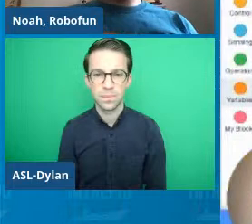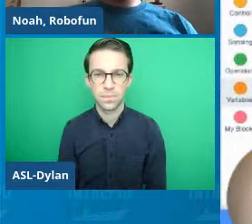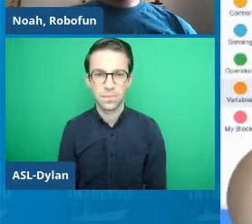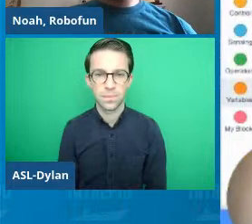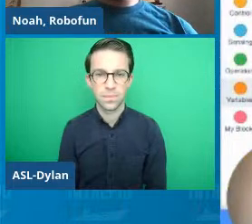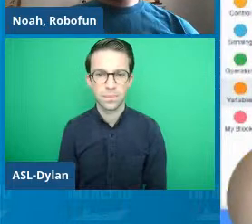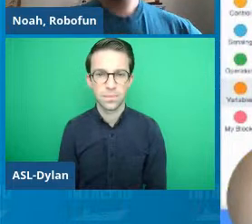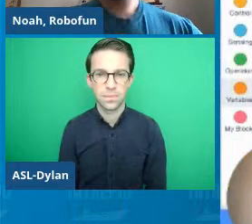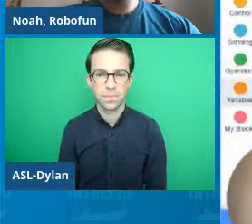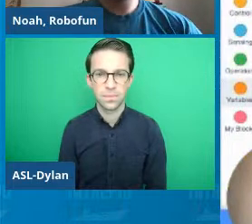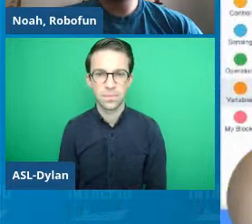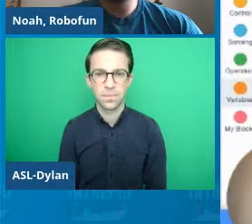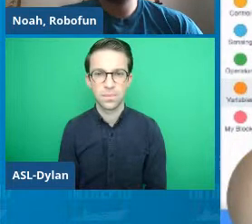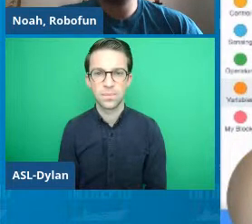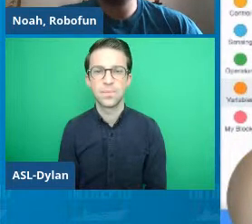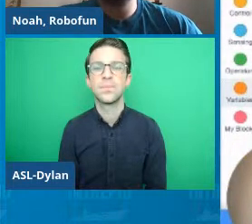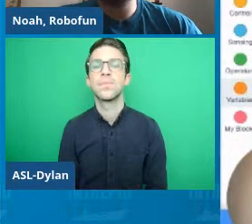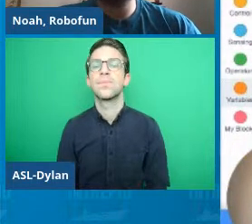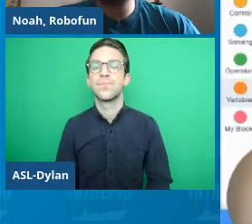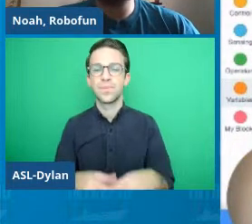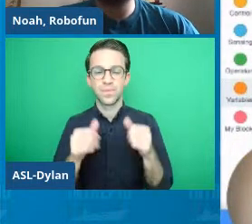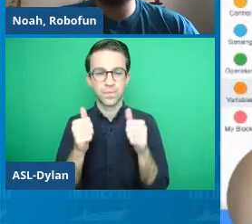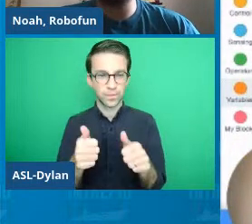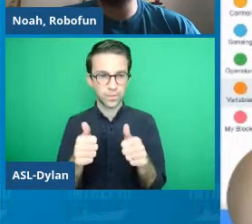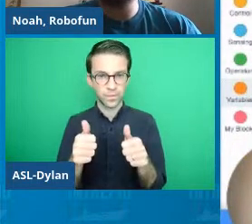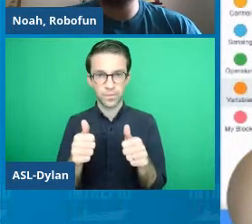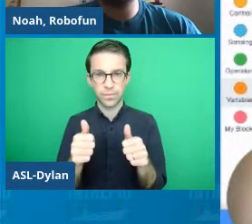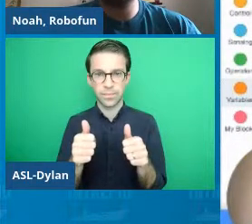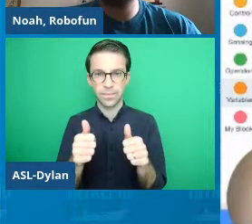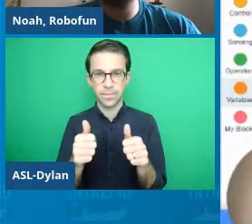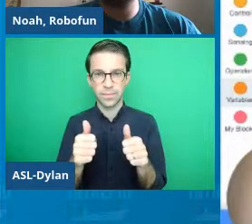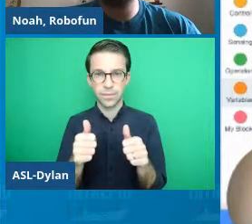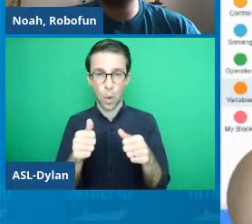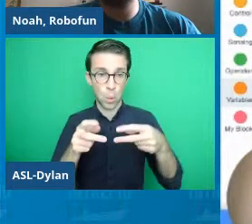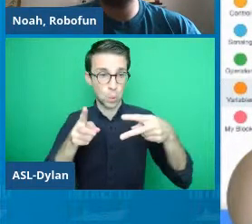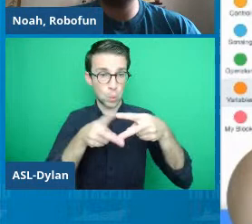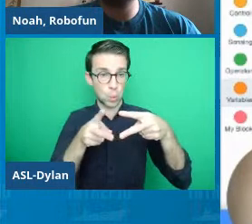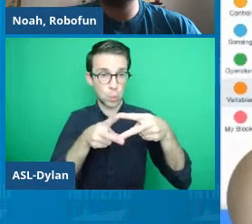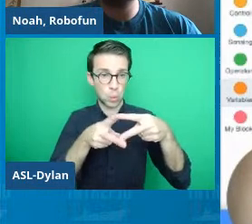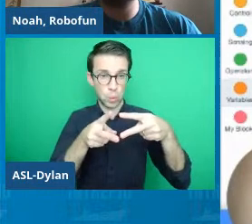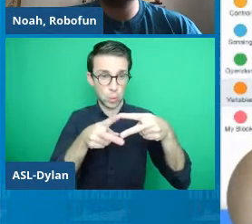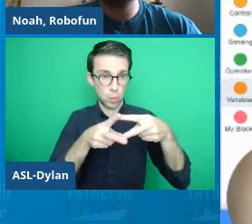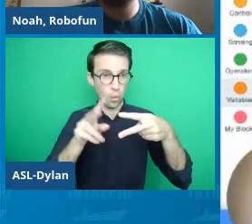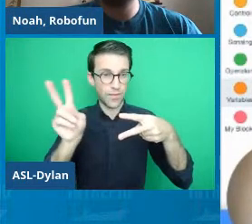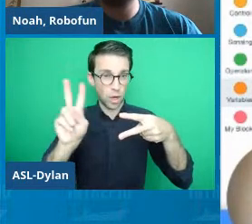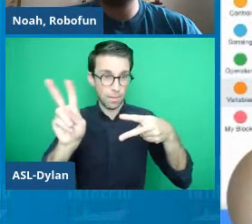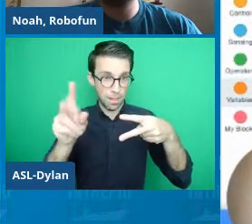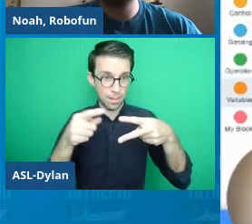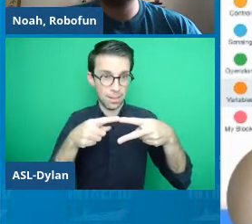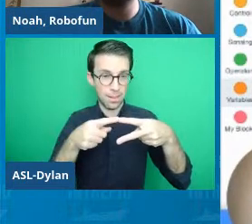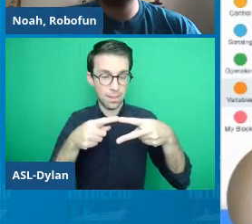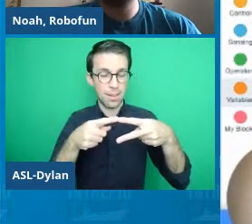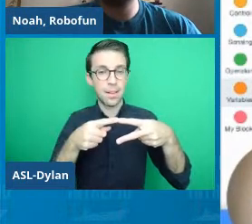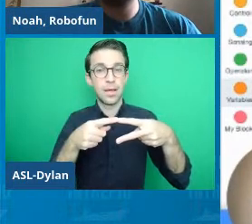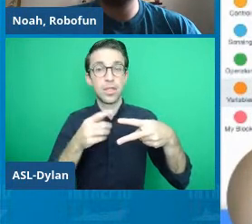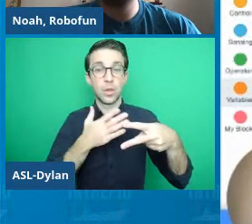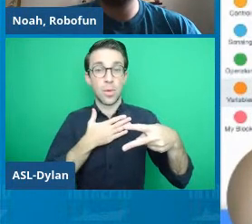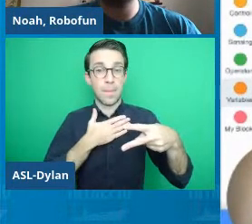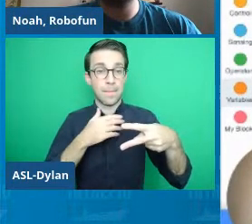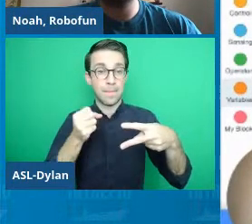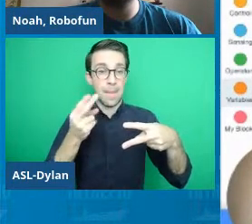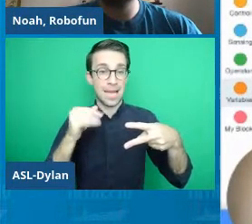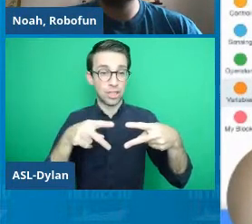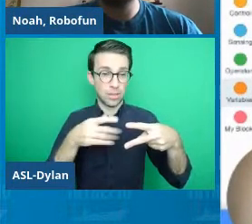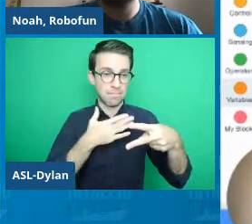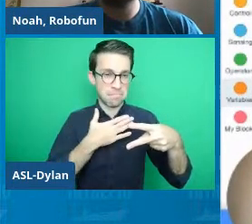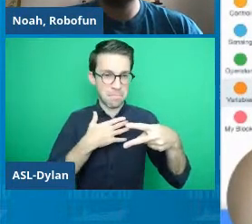Capitalization in there. Okay, great. So now we have our respective health. So in my ship, I want to make sure that I